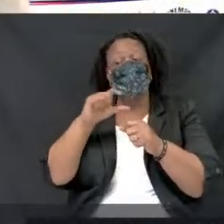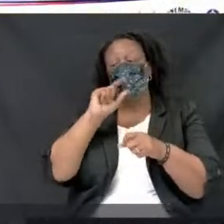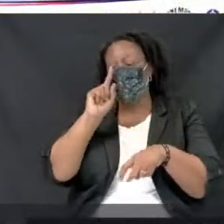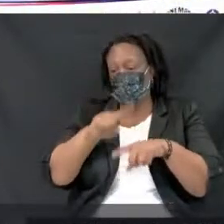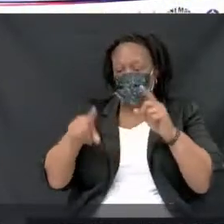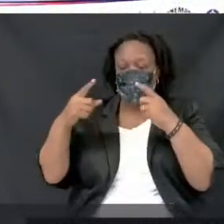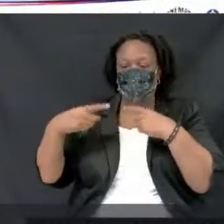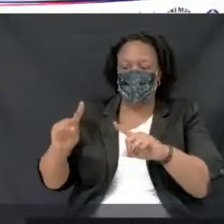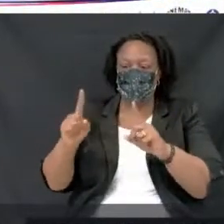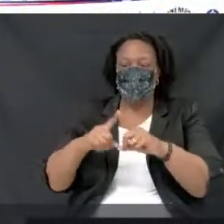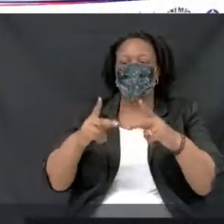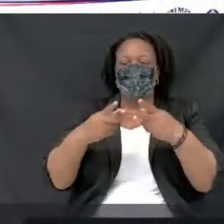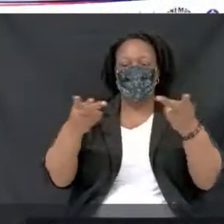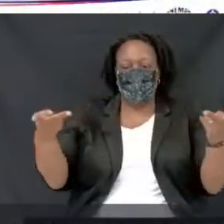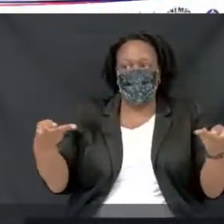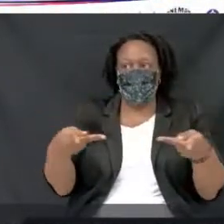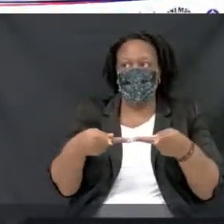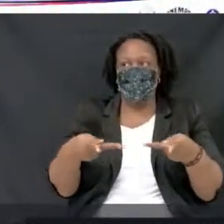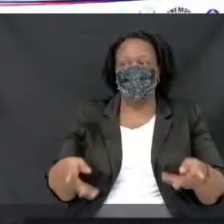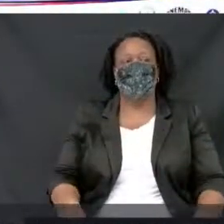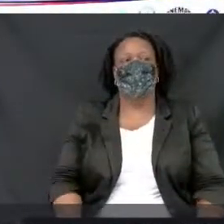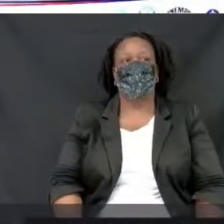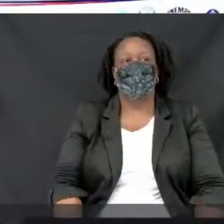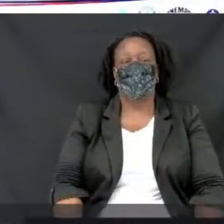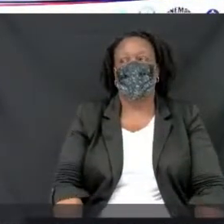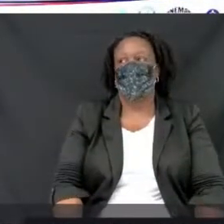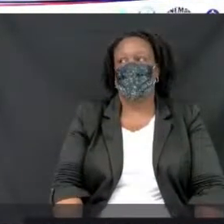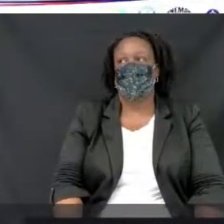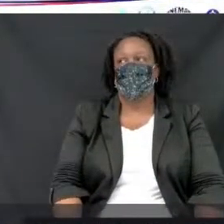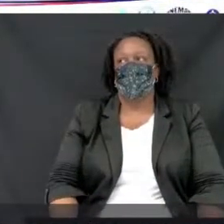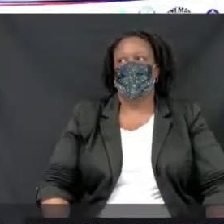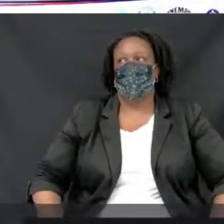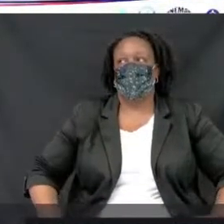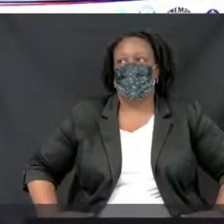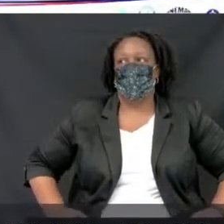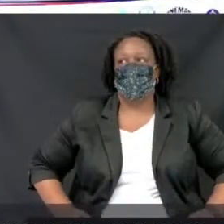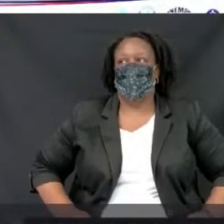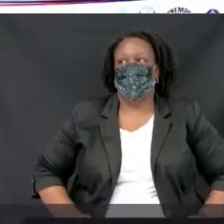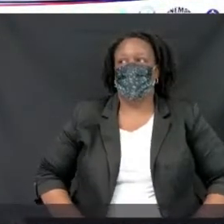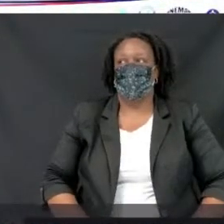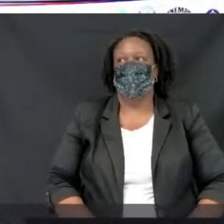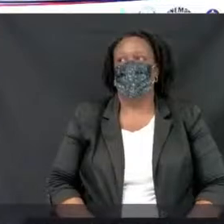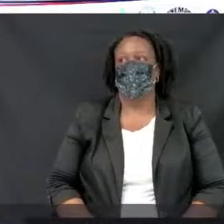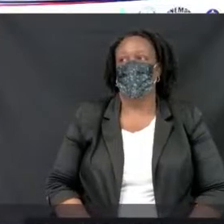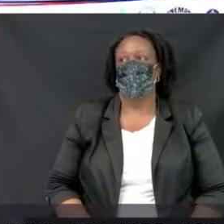Thank you, Dr. Wilkins. I just want to share something for 2 minutes.